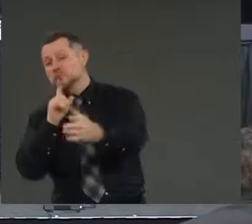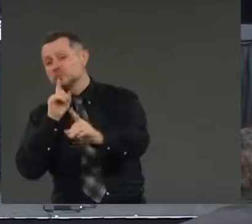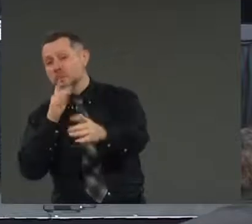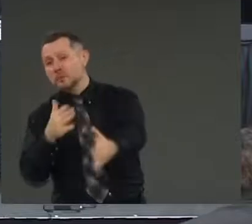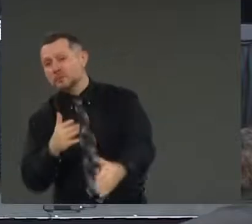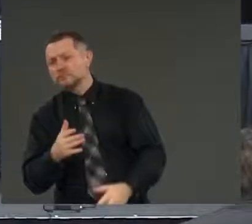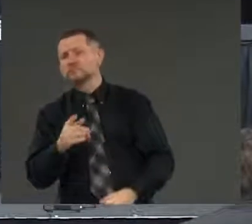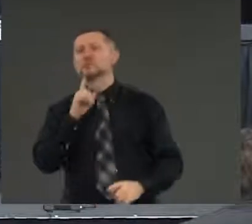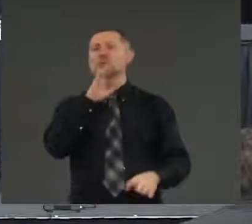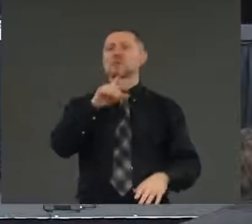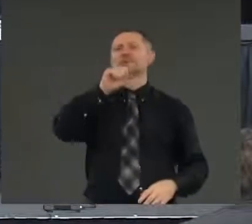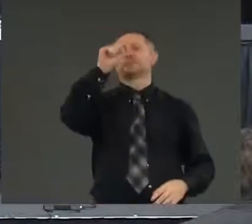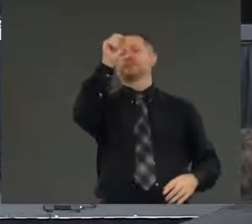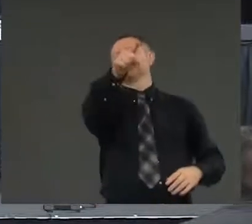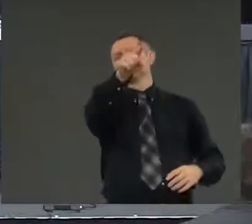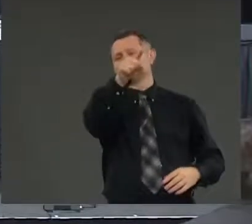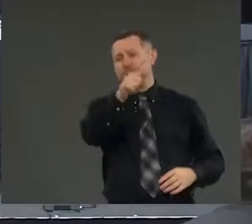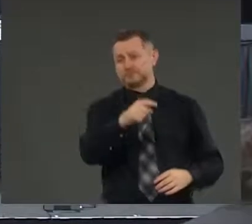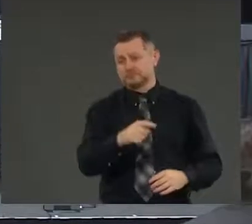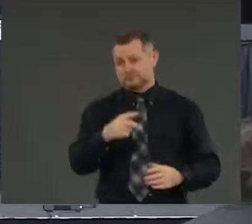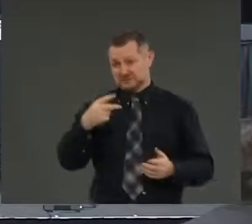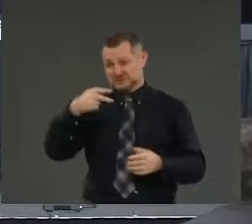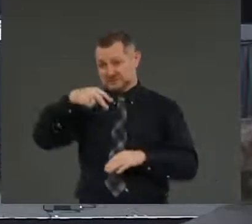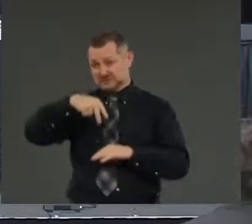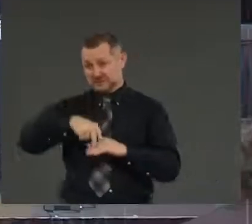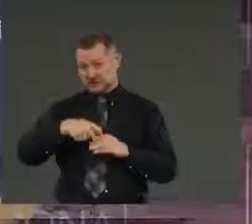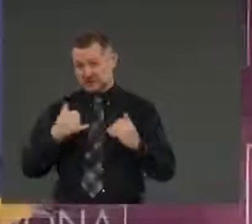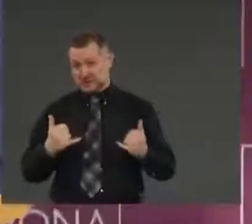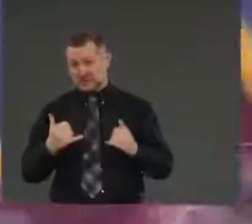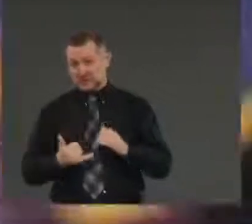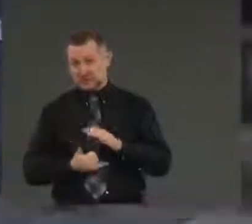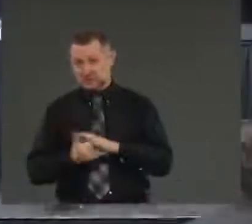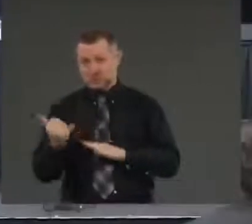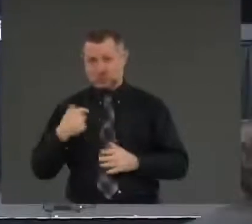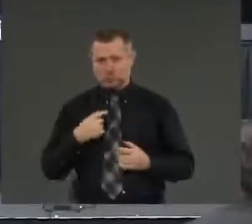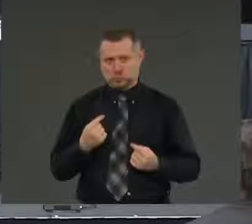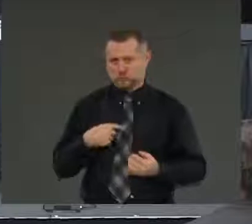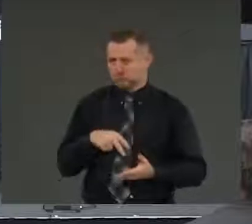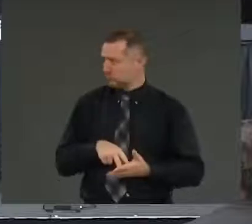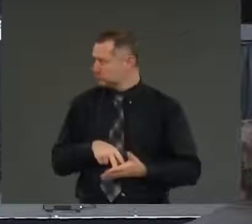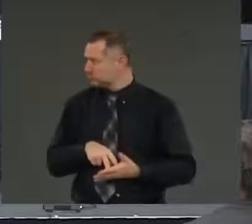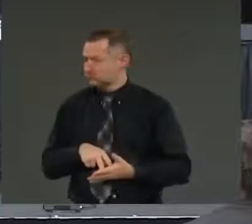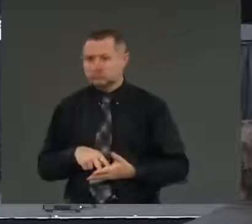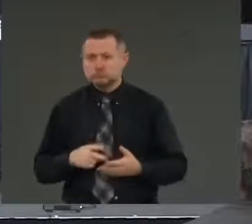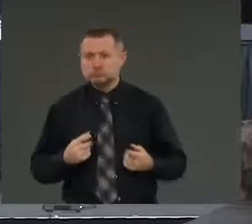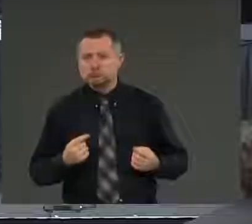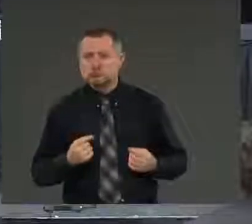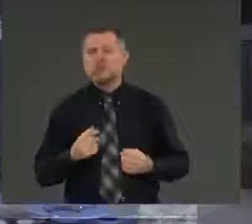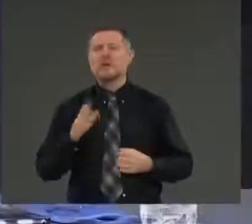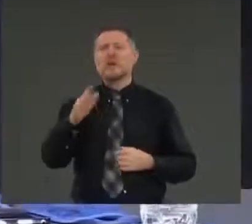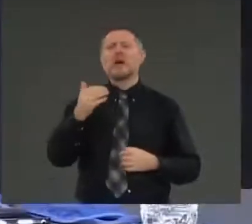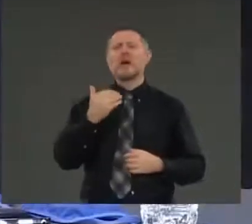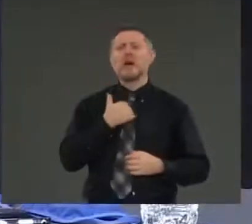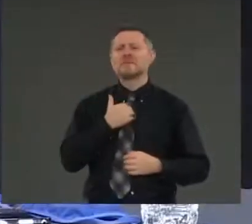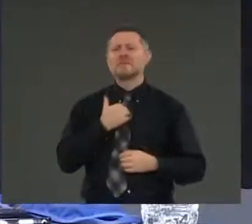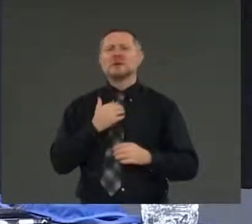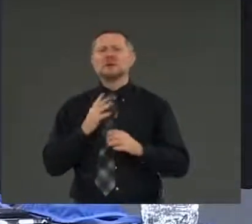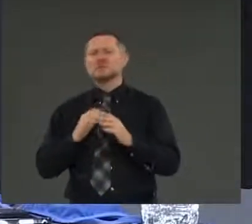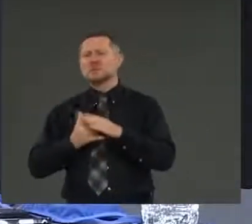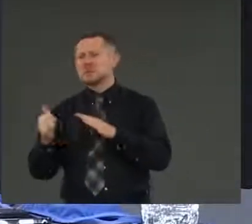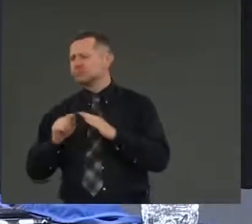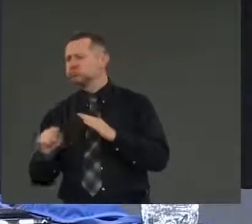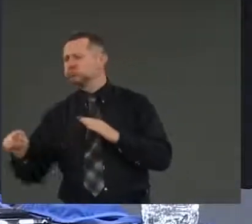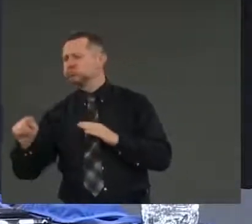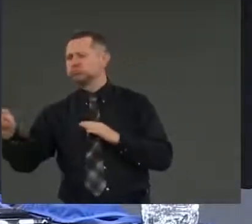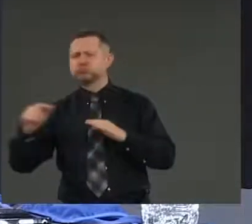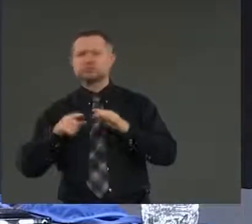sorry, train's full, you gotta wait. What we're encouraging is there's other cars, right? So right now you're saying, well, there'll be